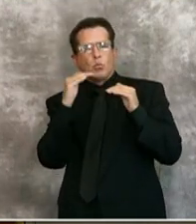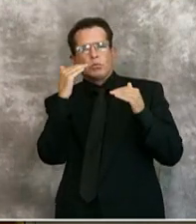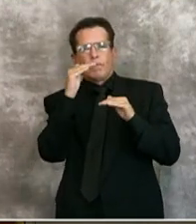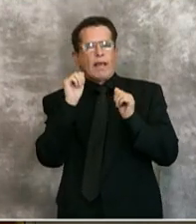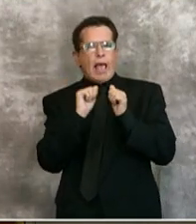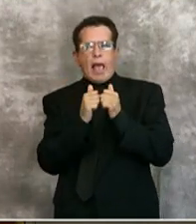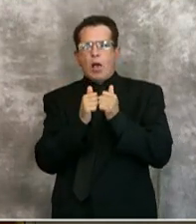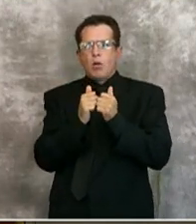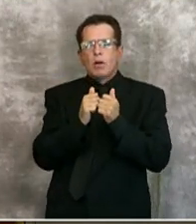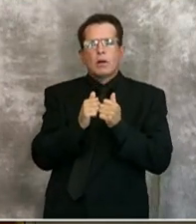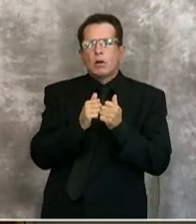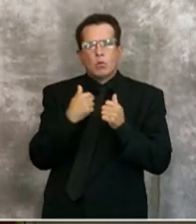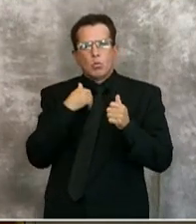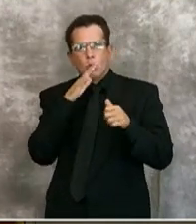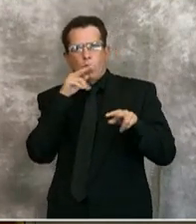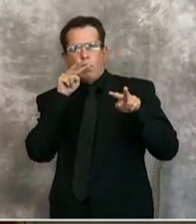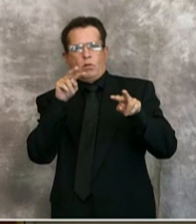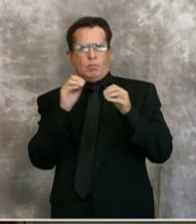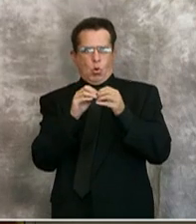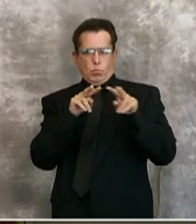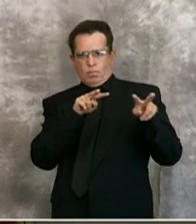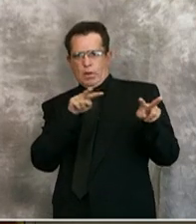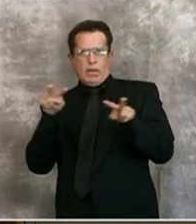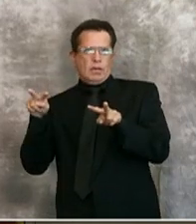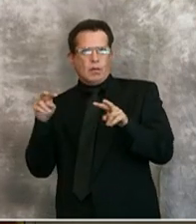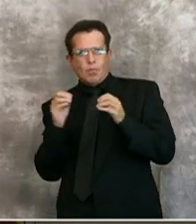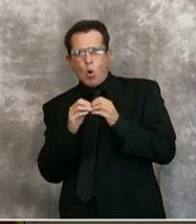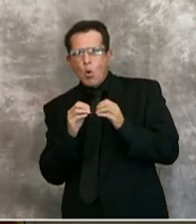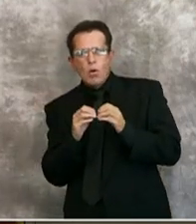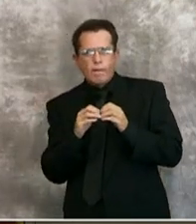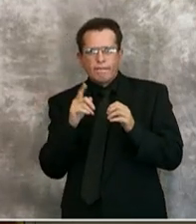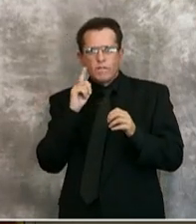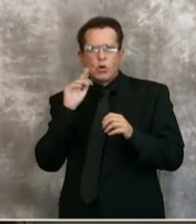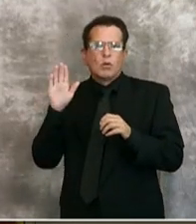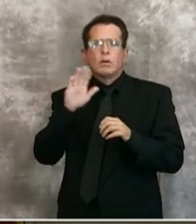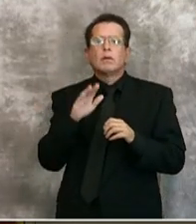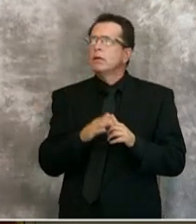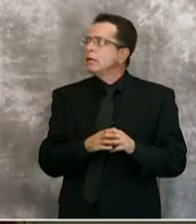So how was that considered with the changing in testing criteria and guidelines?